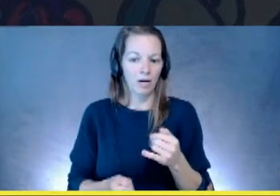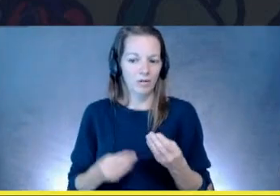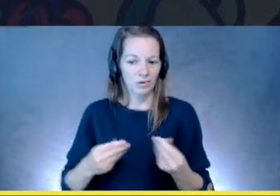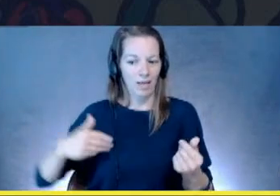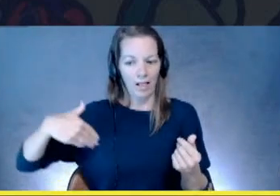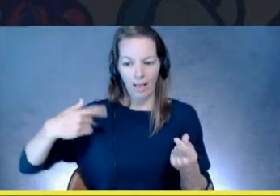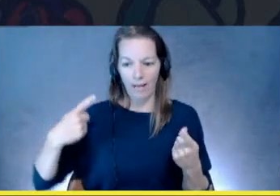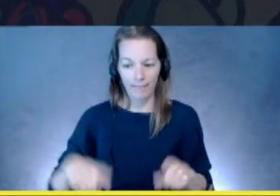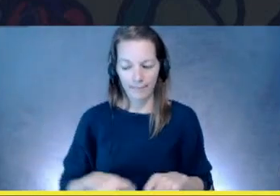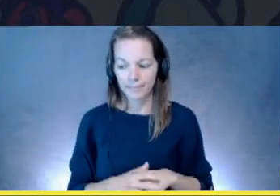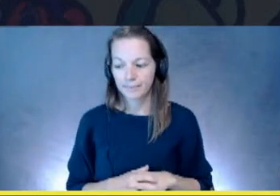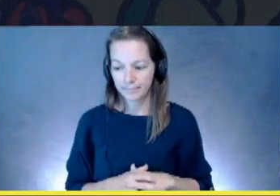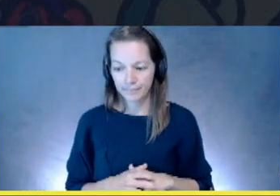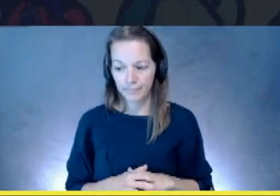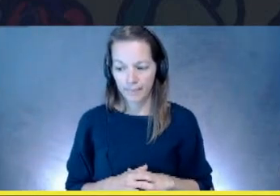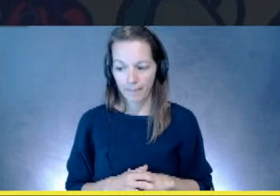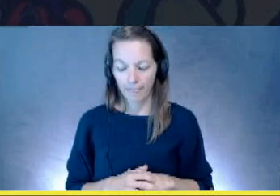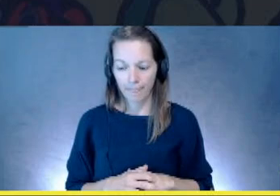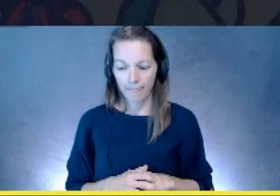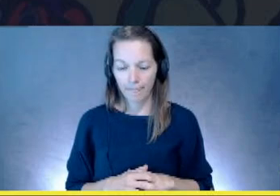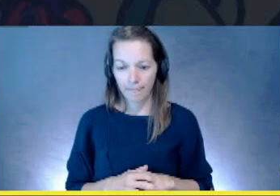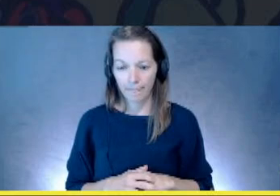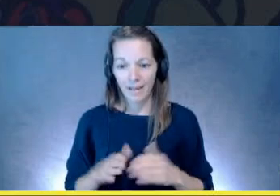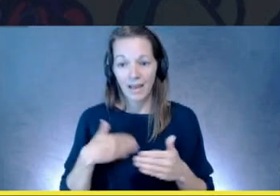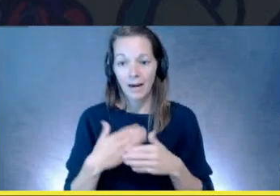a work in progress. Okay, next slide.